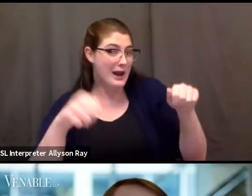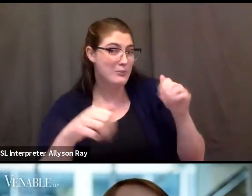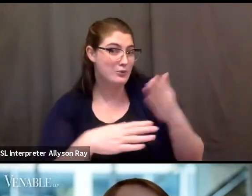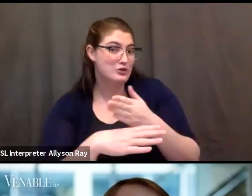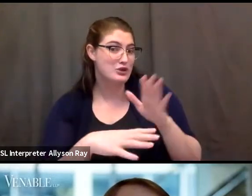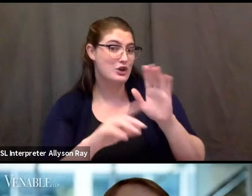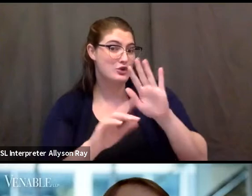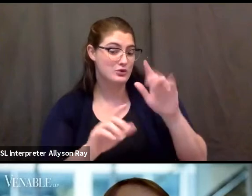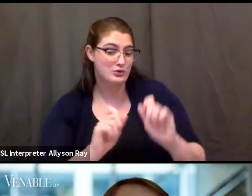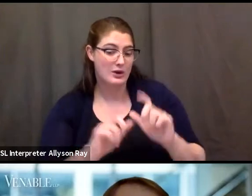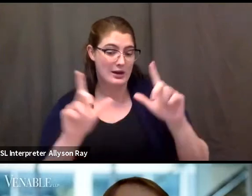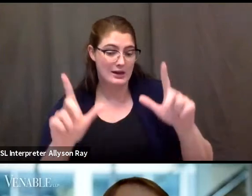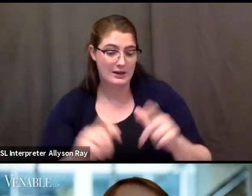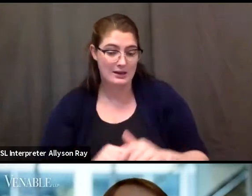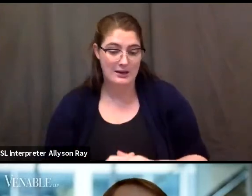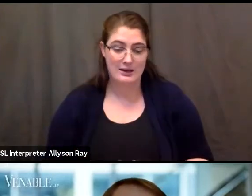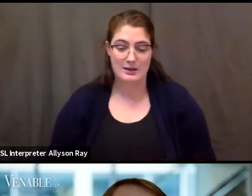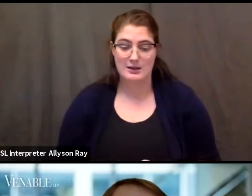Okay.